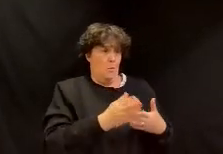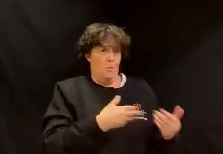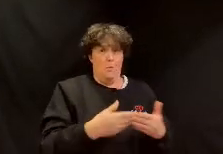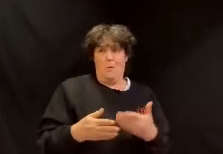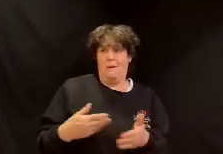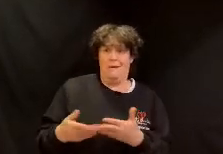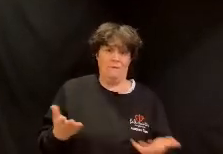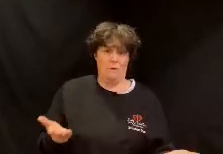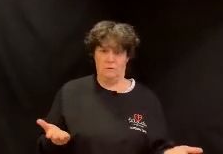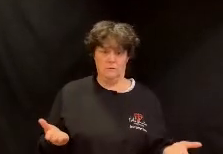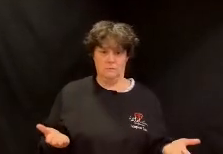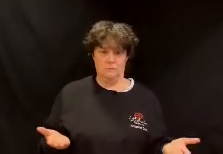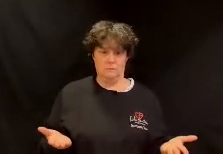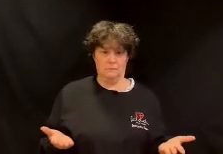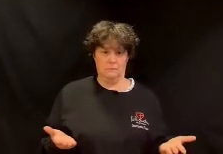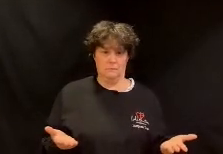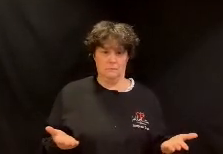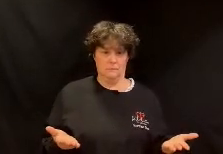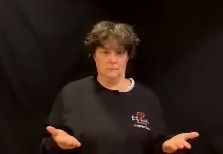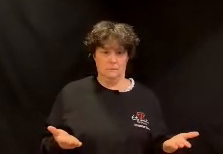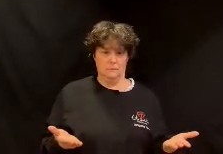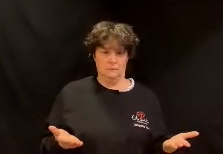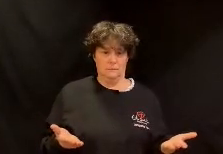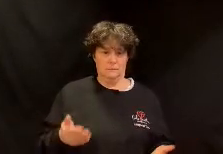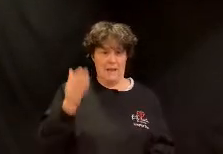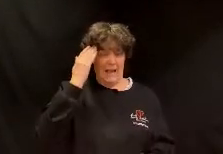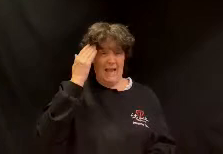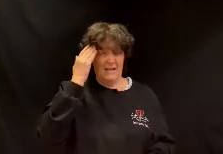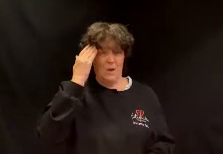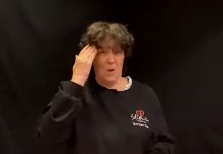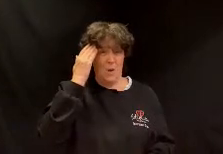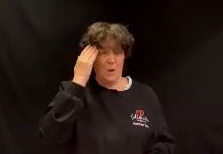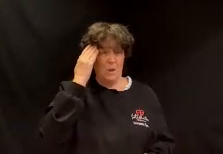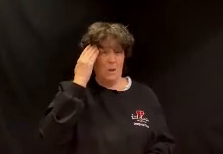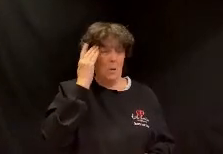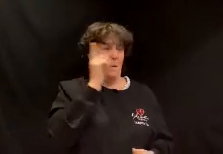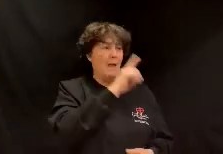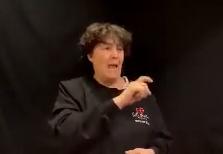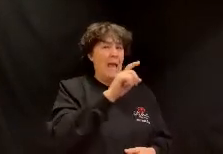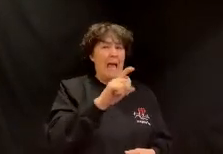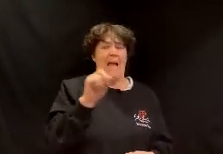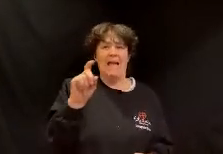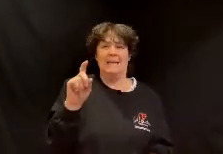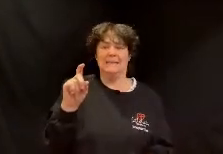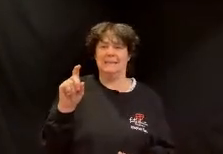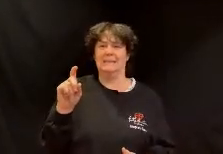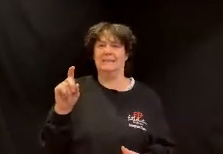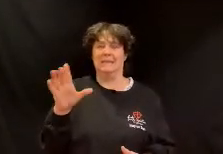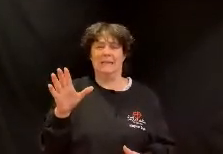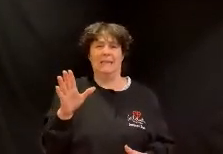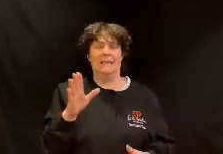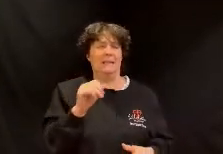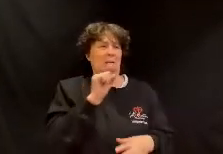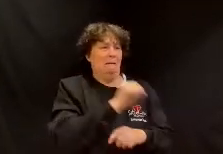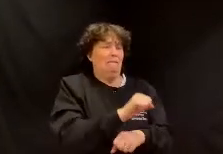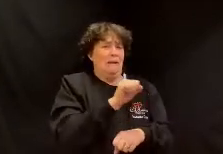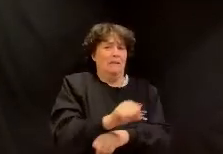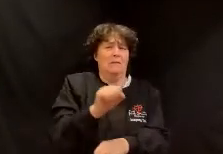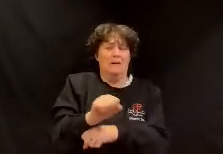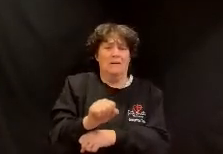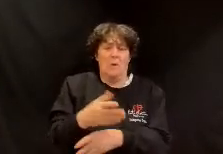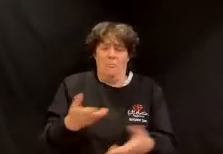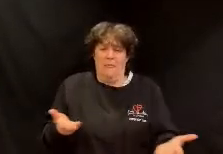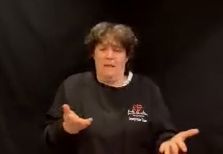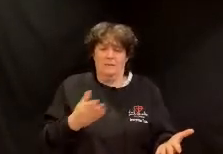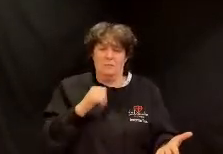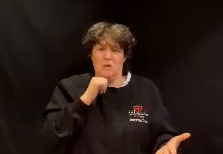Amen. Right? And I know we go around the room, we could talk about the agony of defeat in here all night if we wanted to. Talking about stuff we didn't see happen or things that